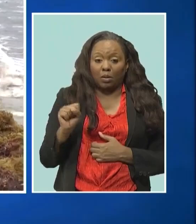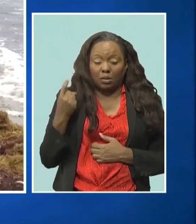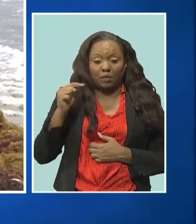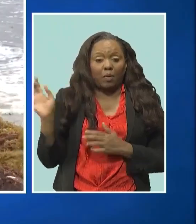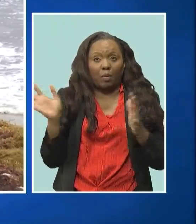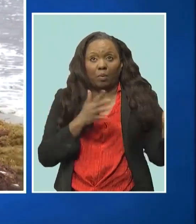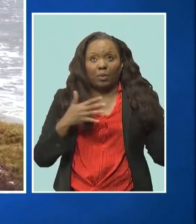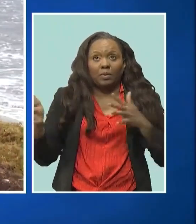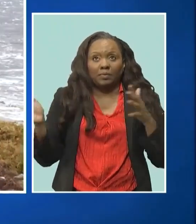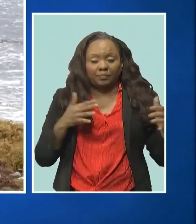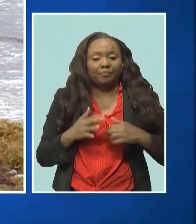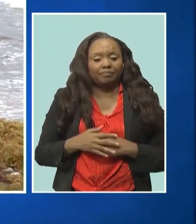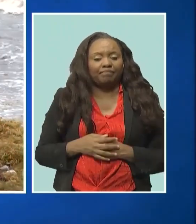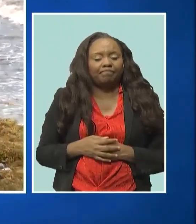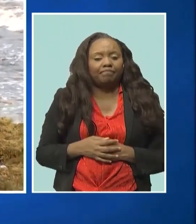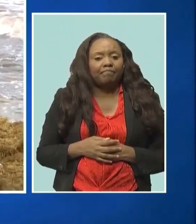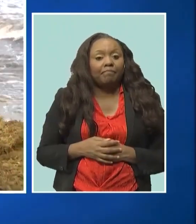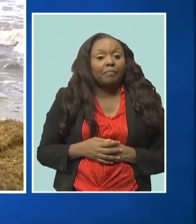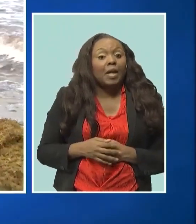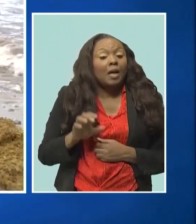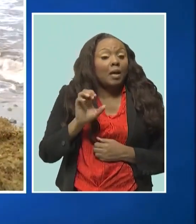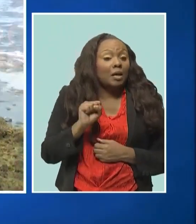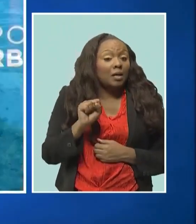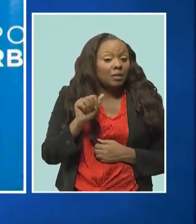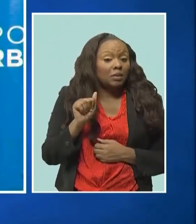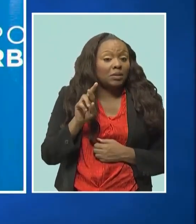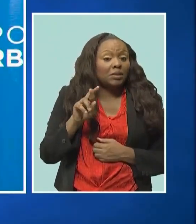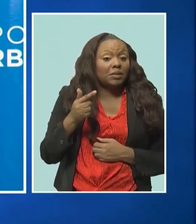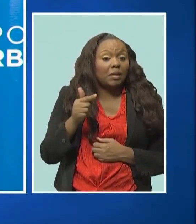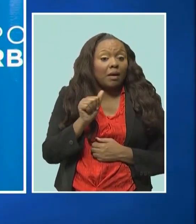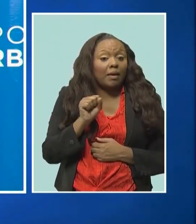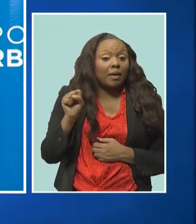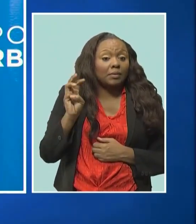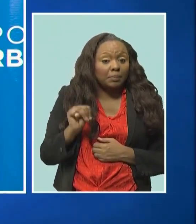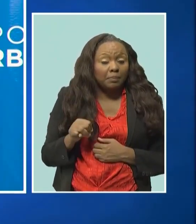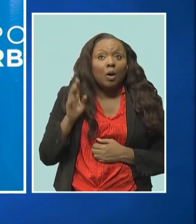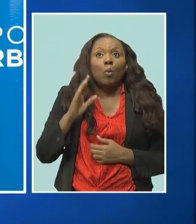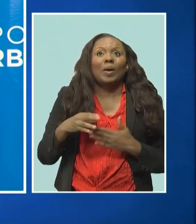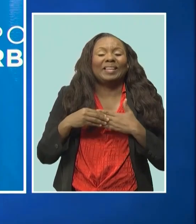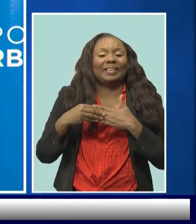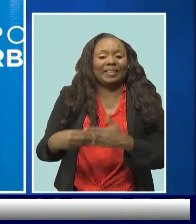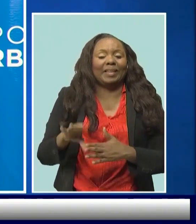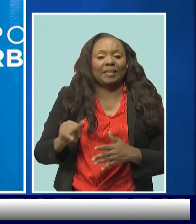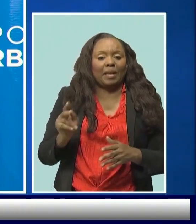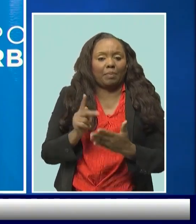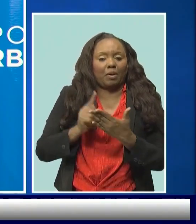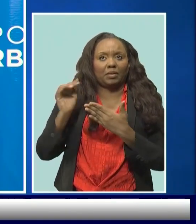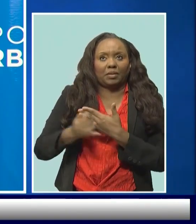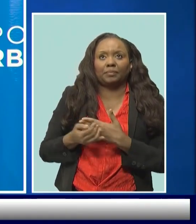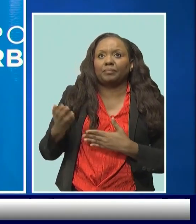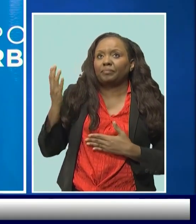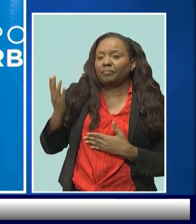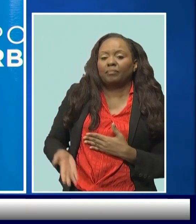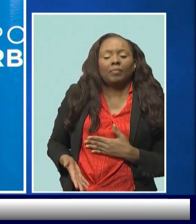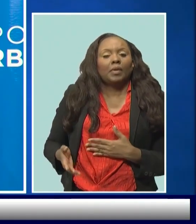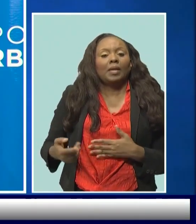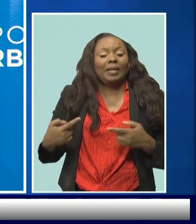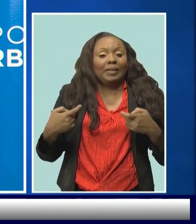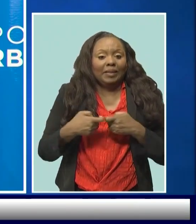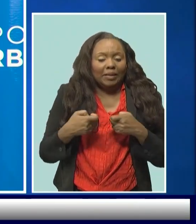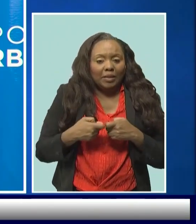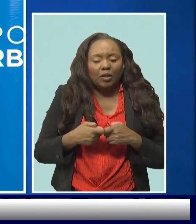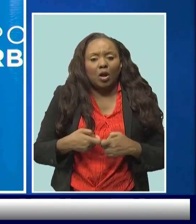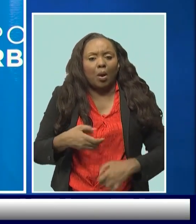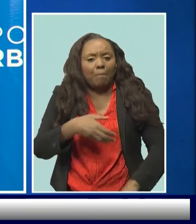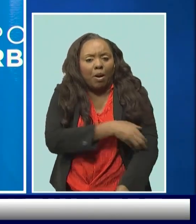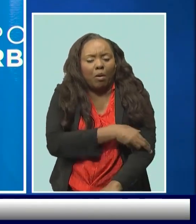the innovation effort. Energy is much broader than purely the provision of electricity, and that has to be the conversation that we begin to